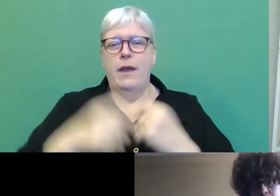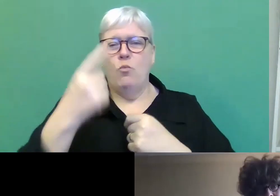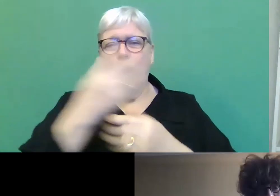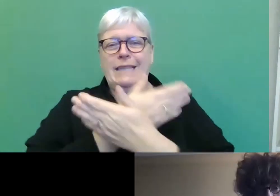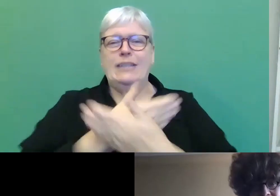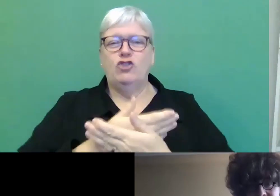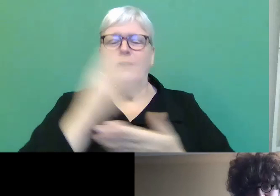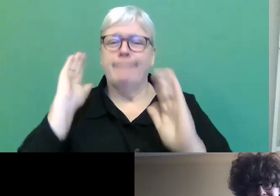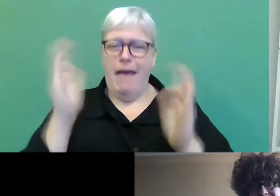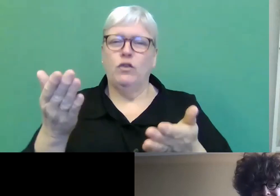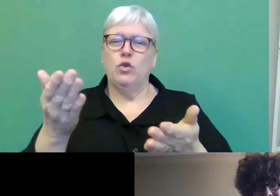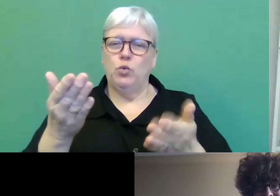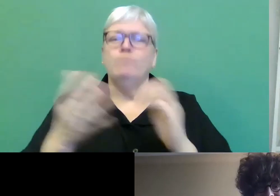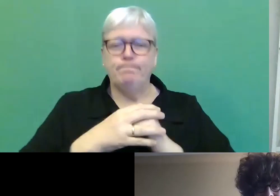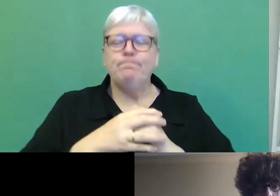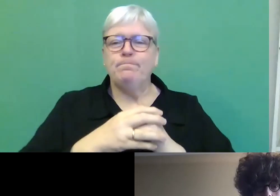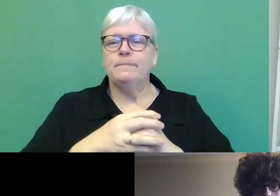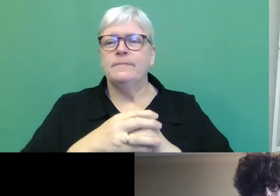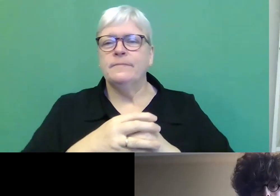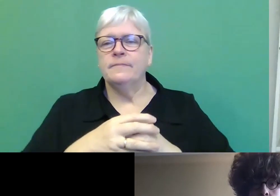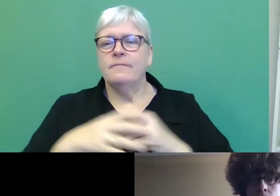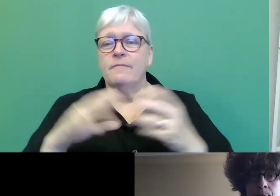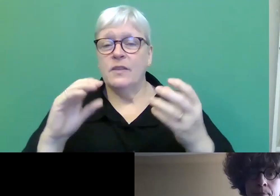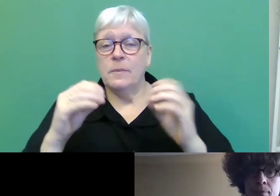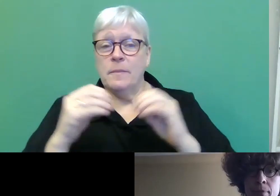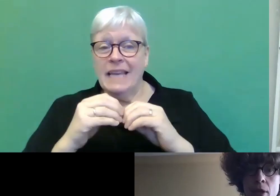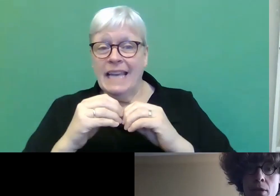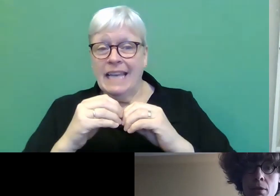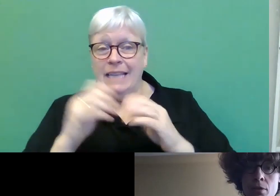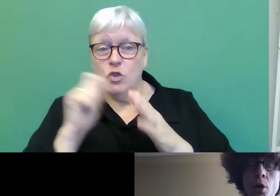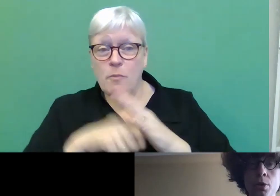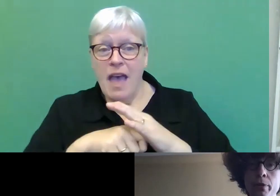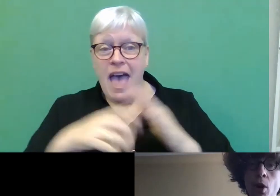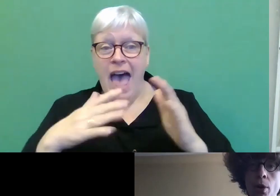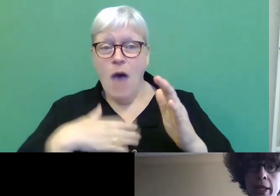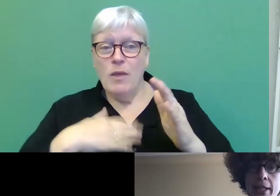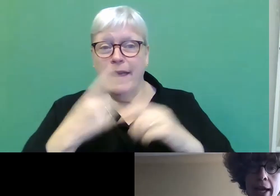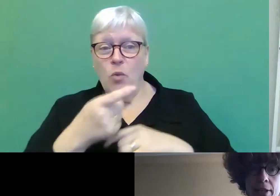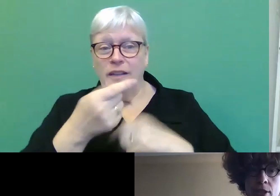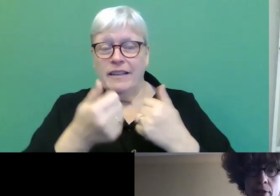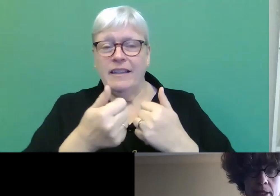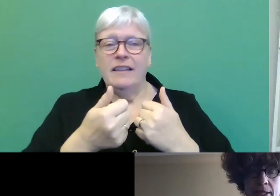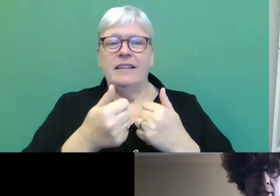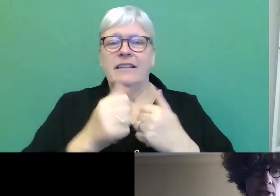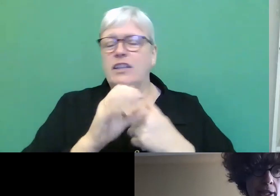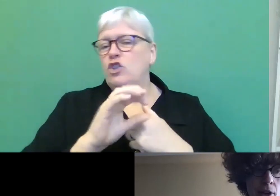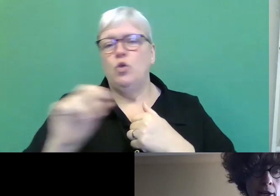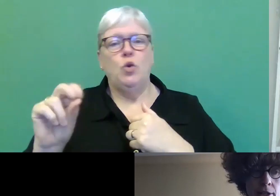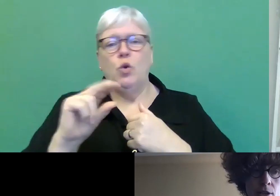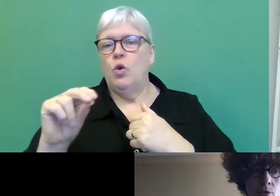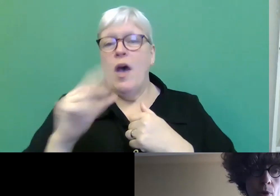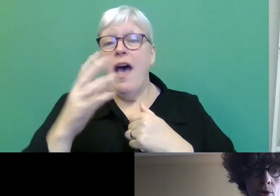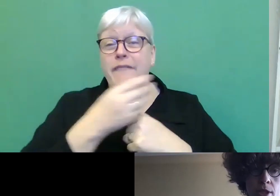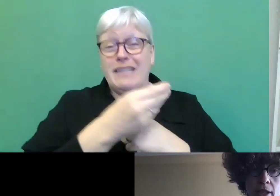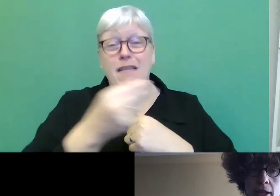time. Are you going to be making those to buy? Because I'd quite like one like that. No, so we've got a wee collection of them. It's actually an